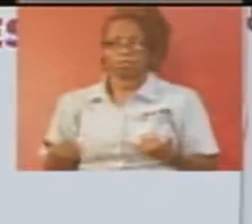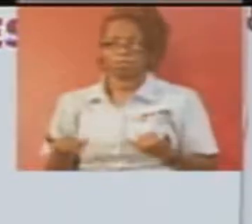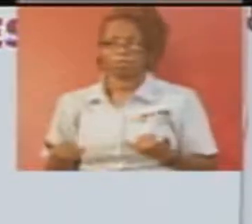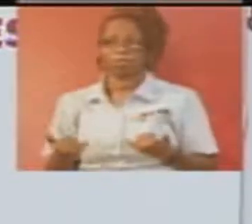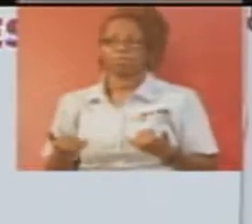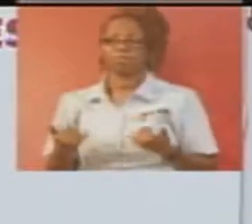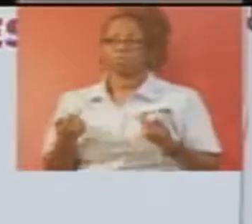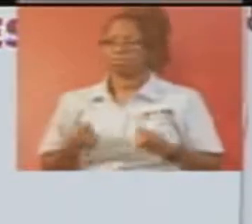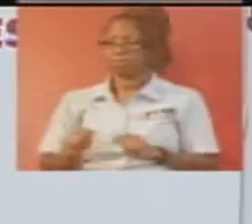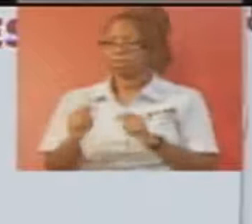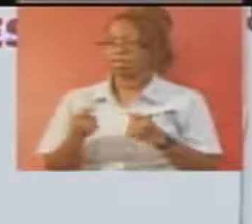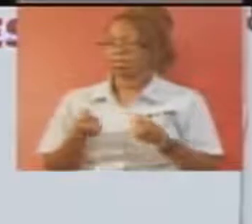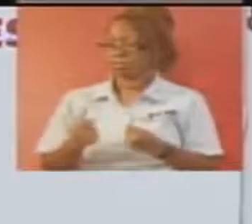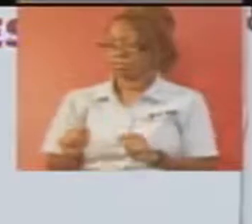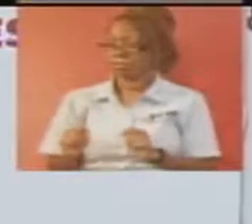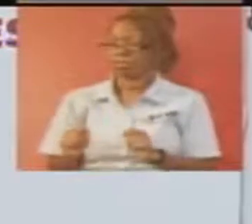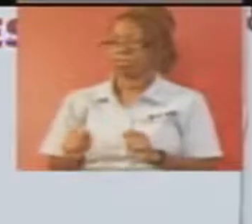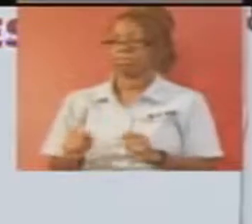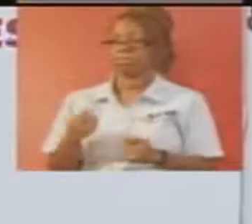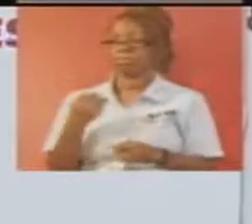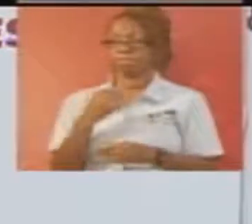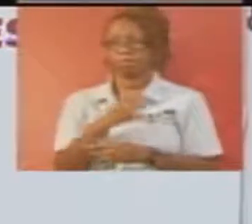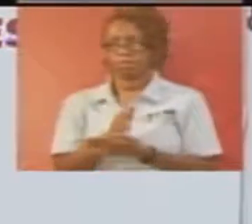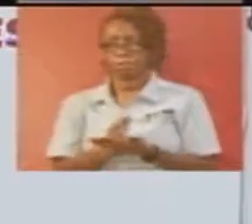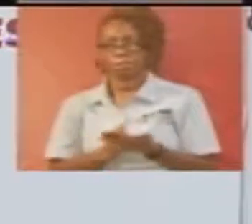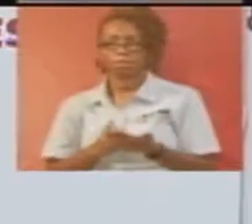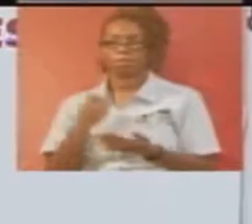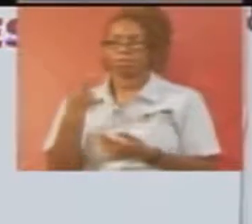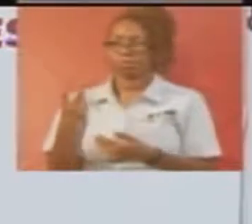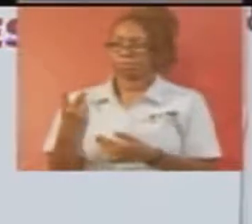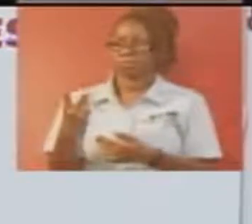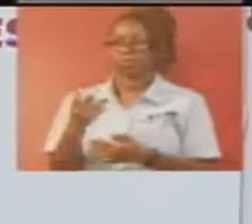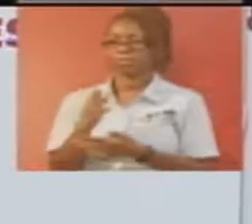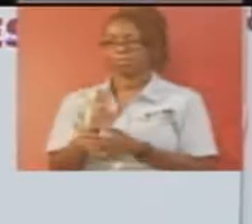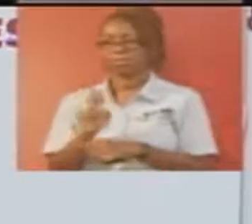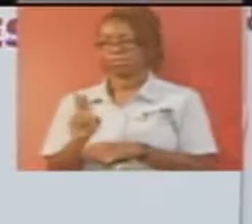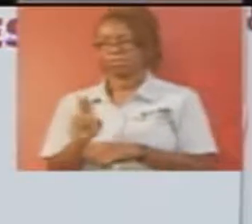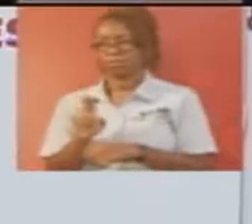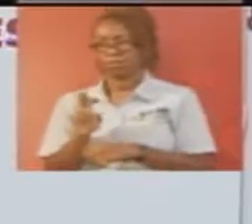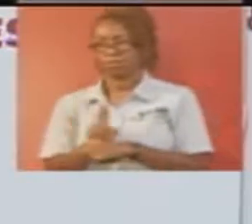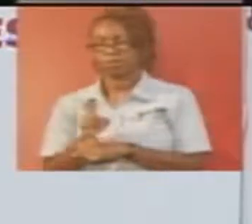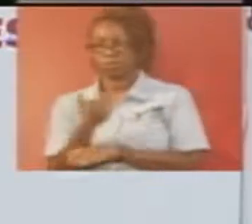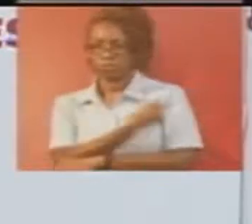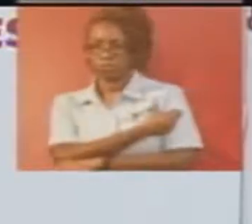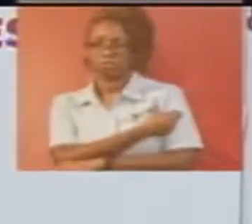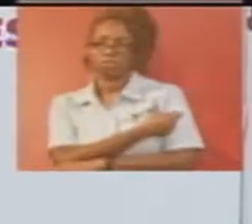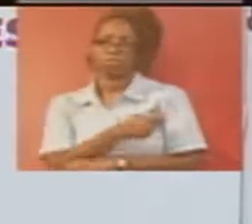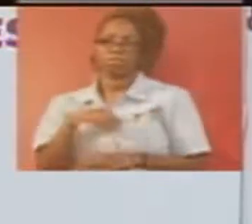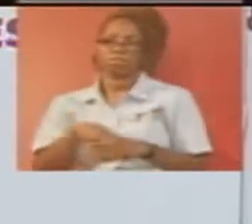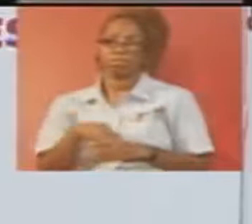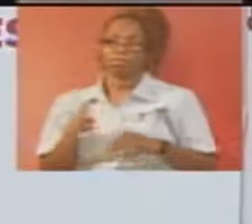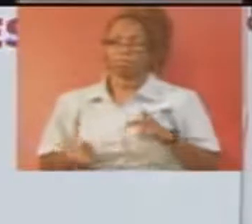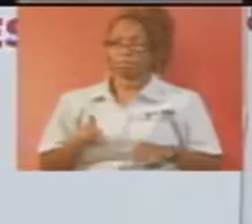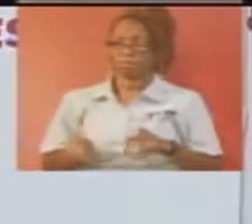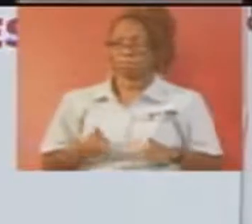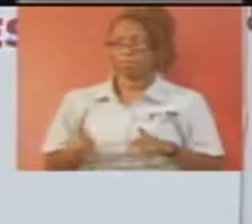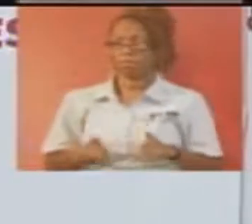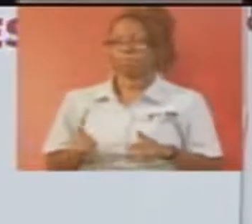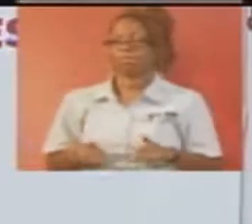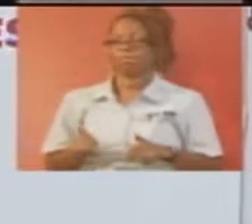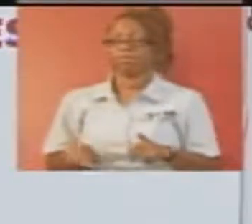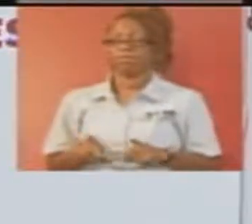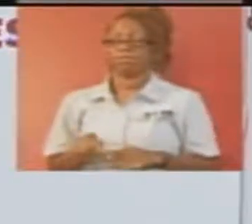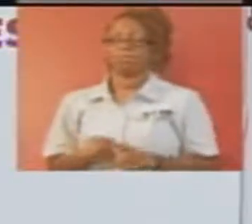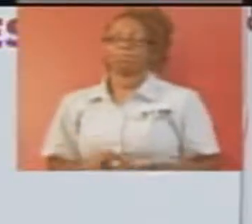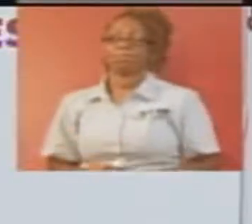its phase 3 vaccine trials, but recently there were announcements about very positive results from interim analyses of the trials